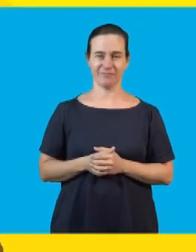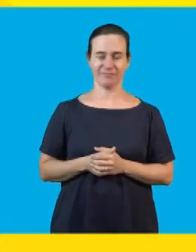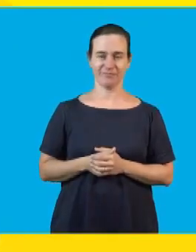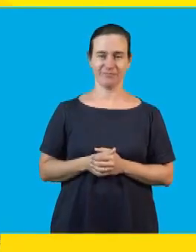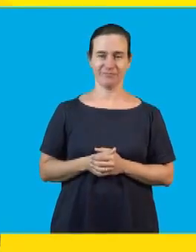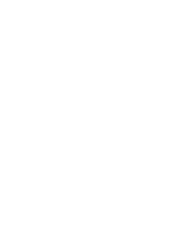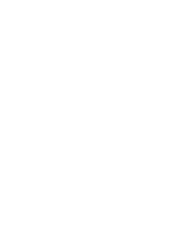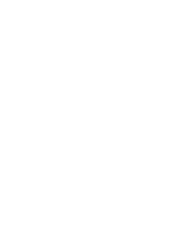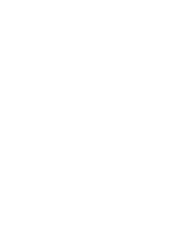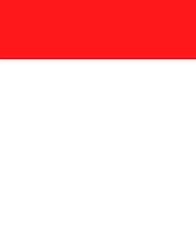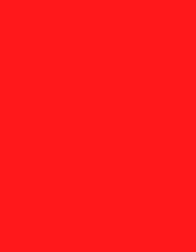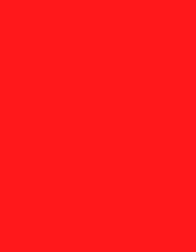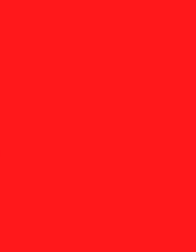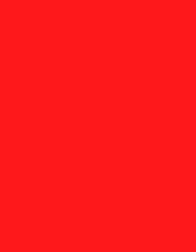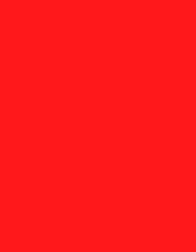shortly.